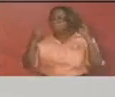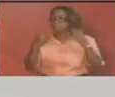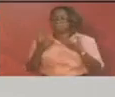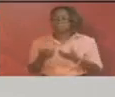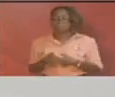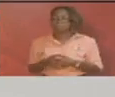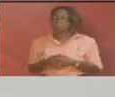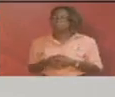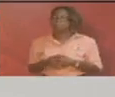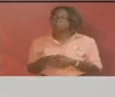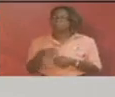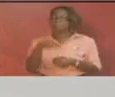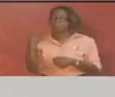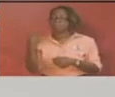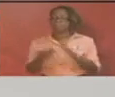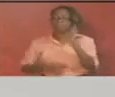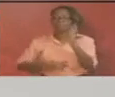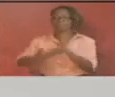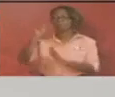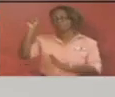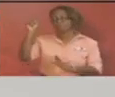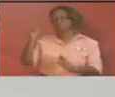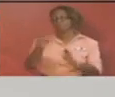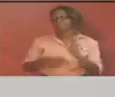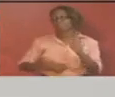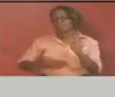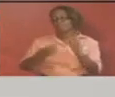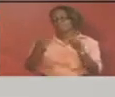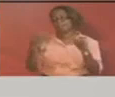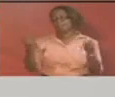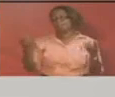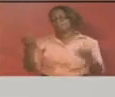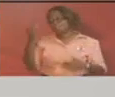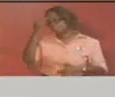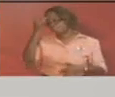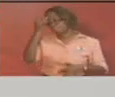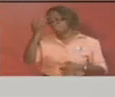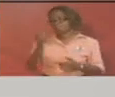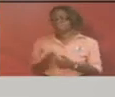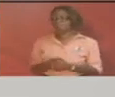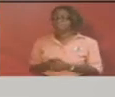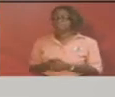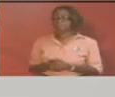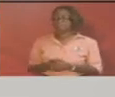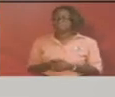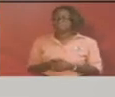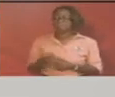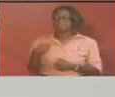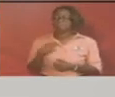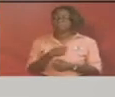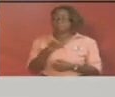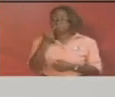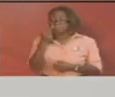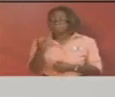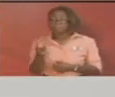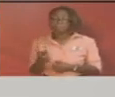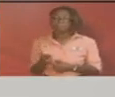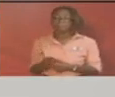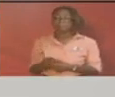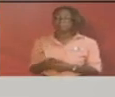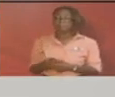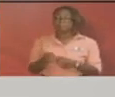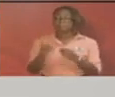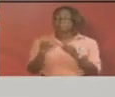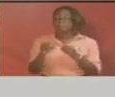of us collectively have that level of responsibility occurring again, which we did in the past, we can see those numbers come down, as they have done